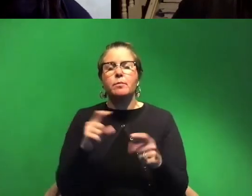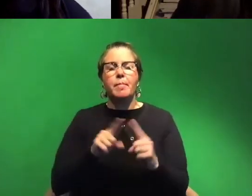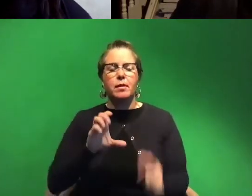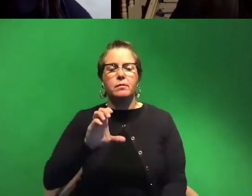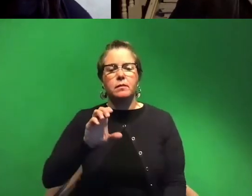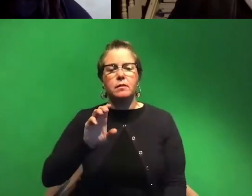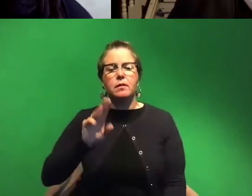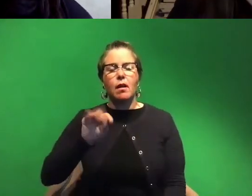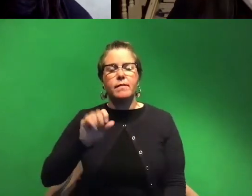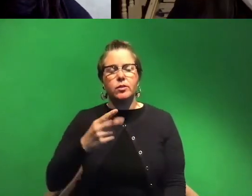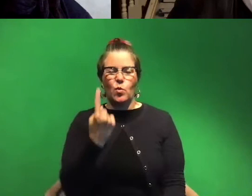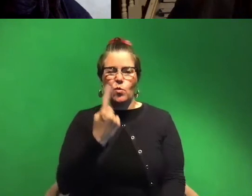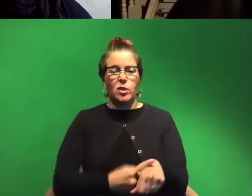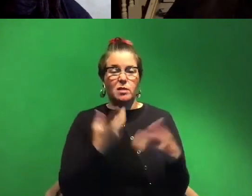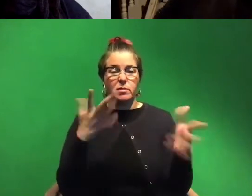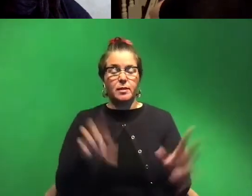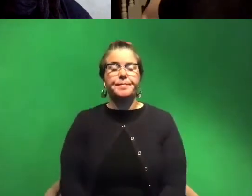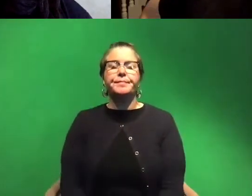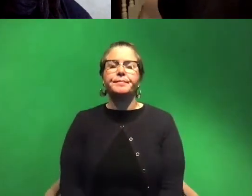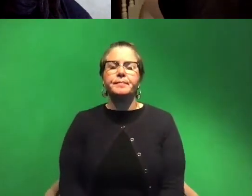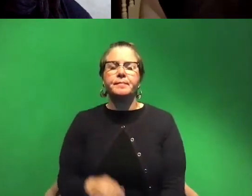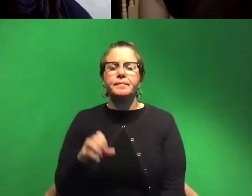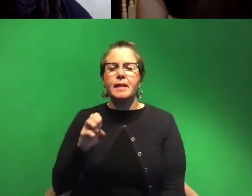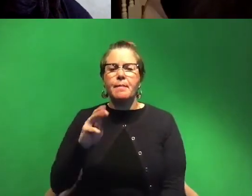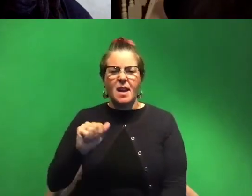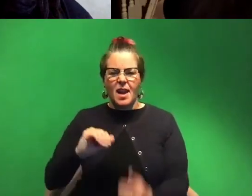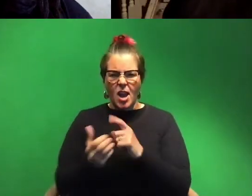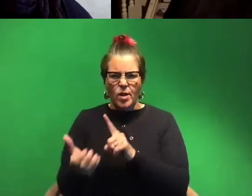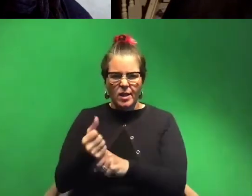done. Emma would like to know, how do you catch a cuttlefish?